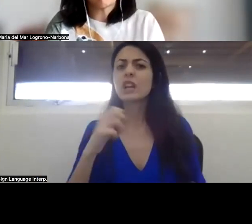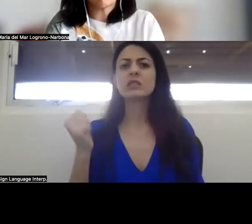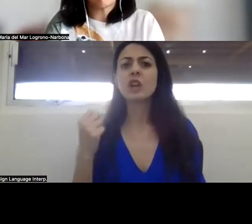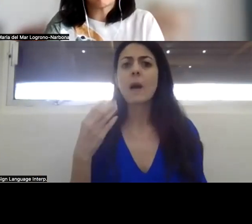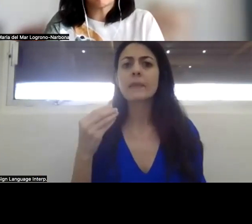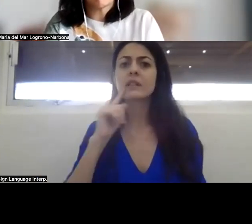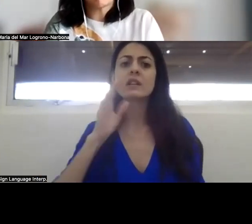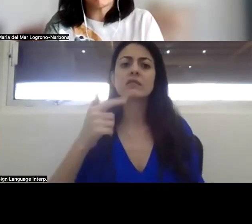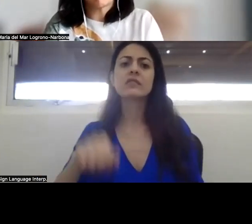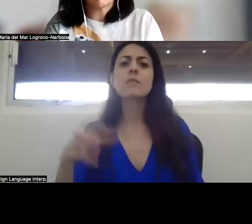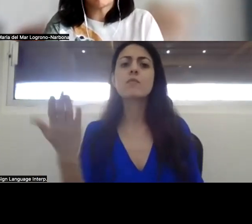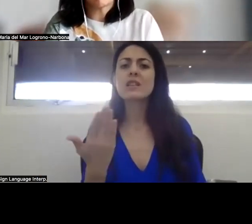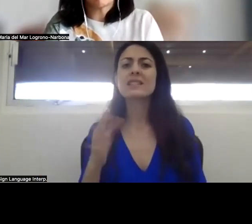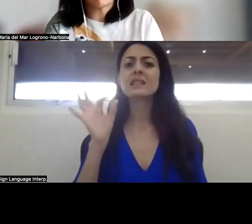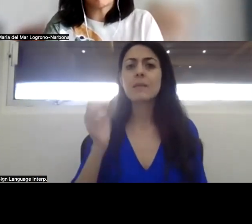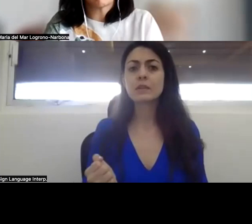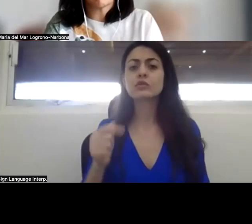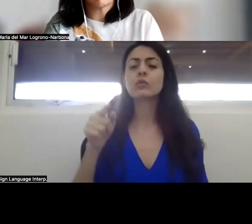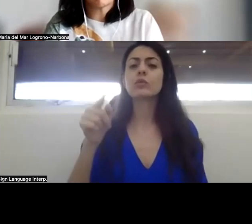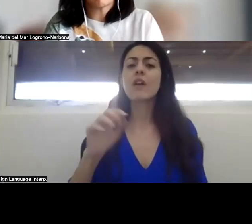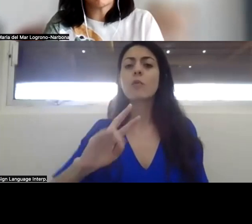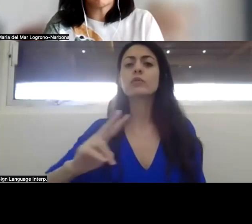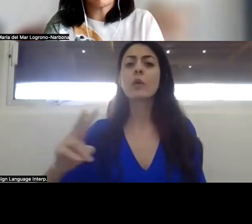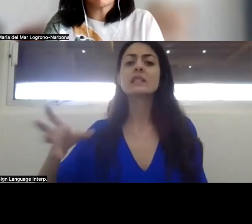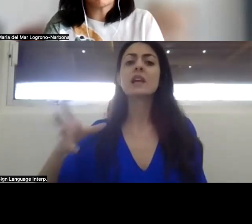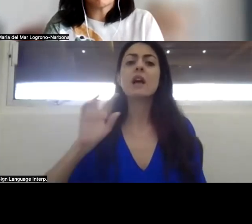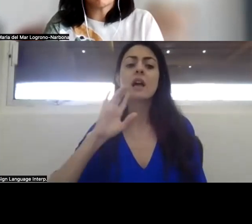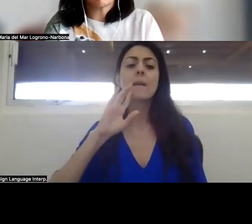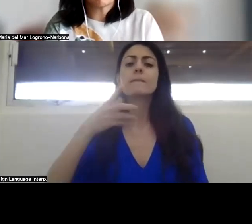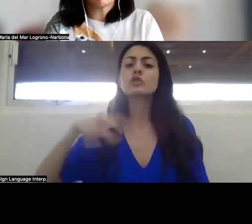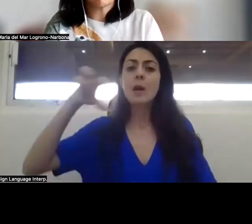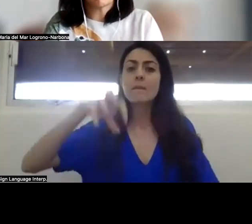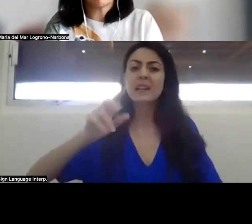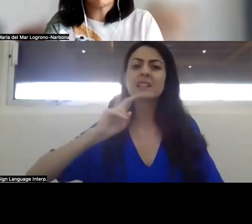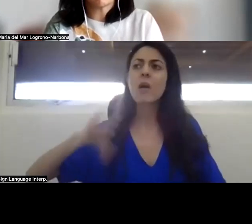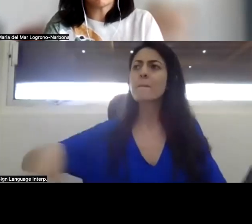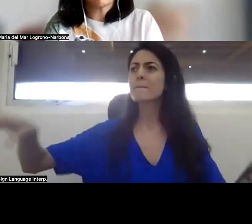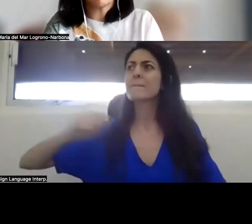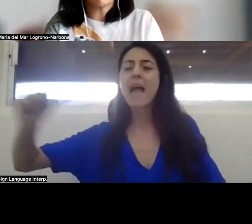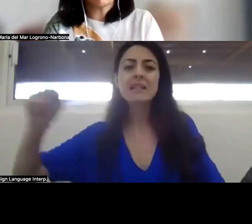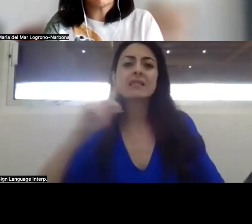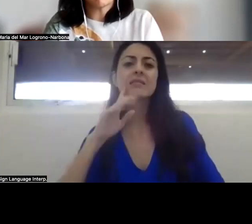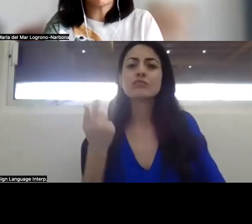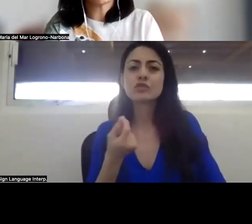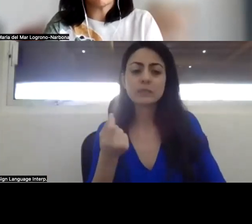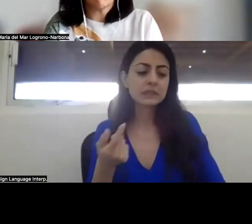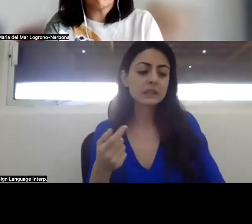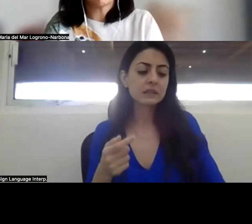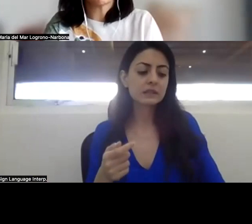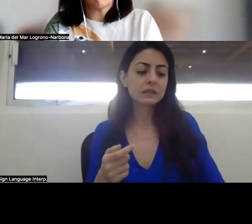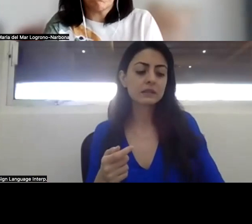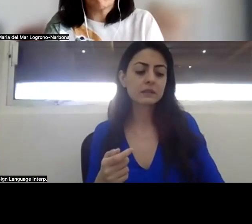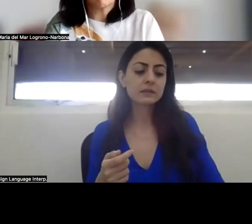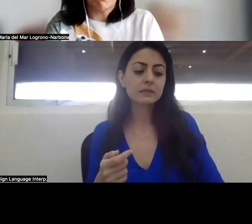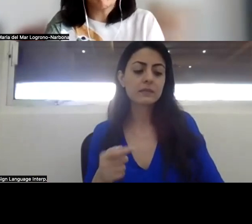can speak, for example, to the case of Lebanon, where the only services of proximity, which are called the social development centers, are really very stretched in